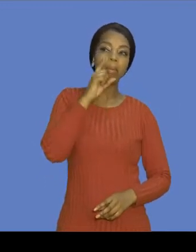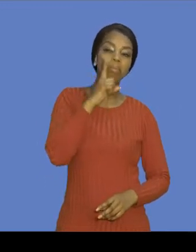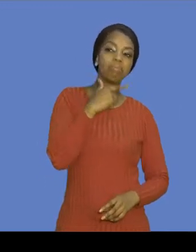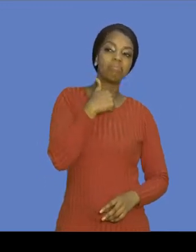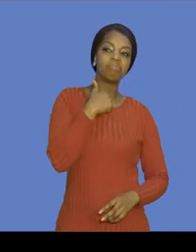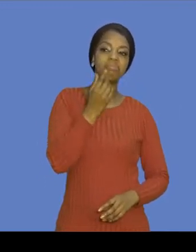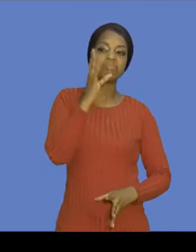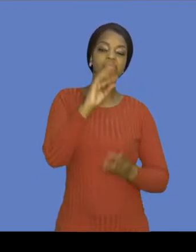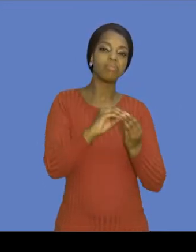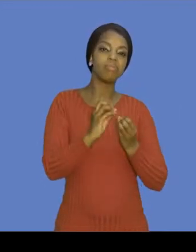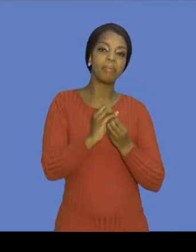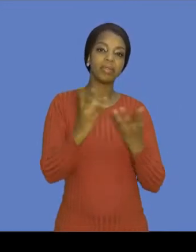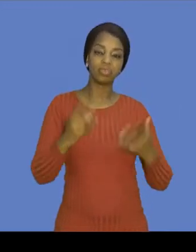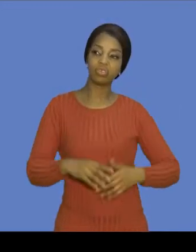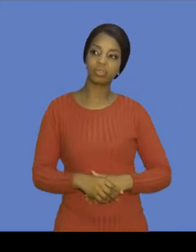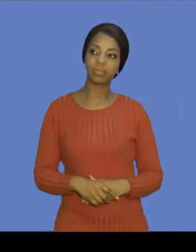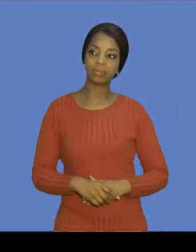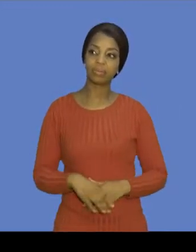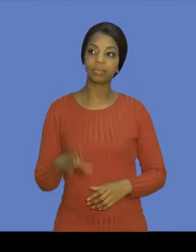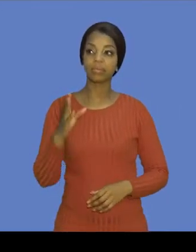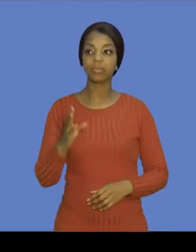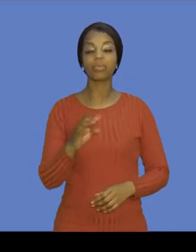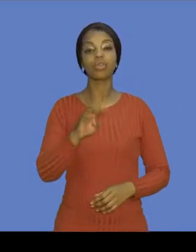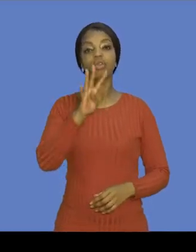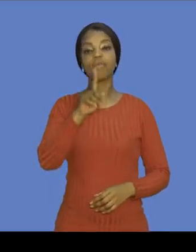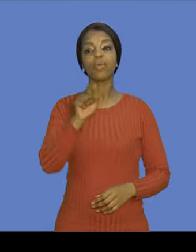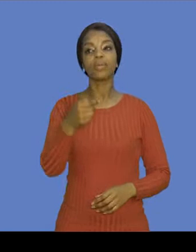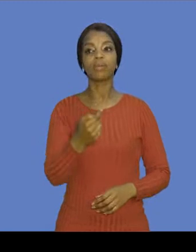my total would be. So my total will be